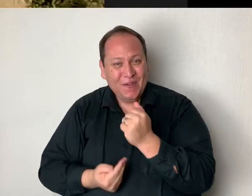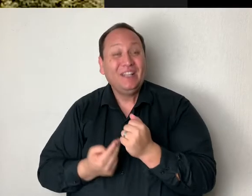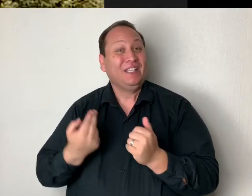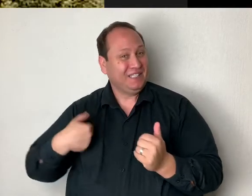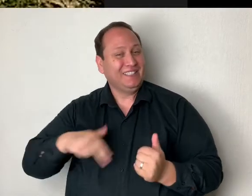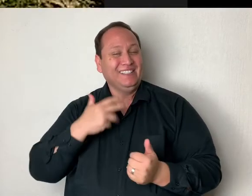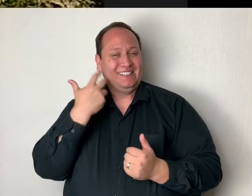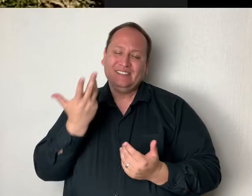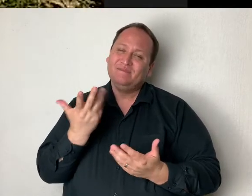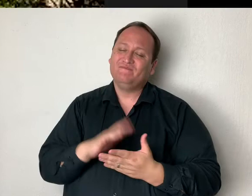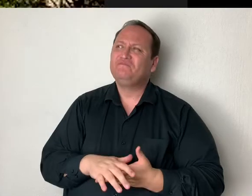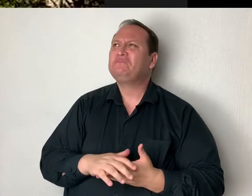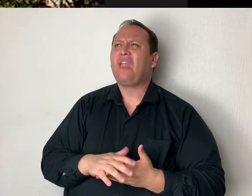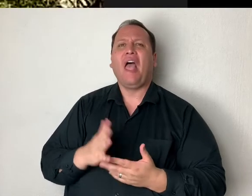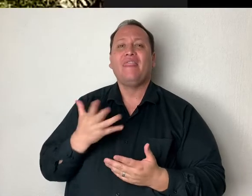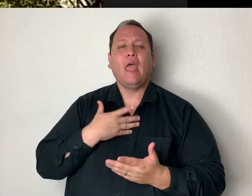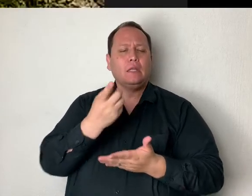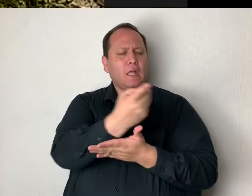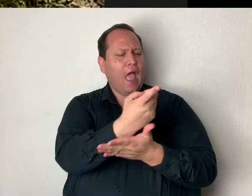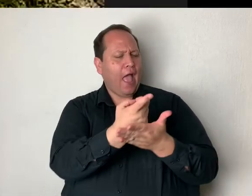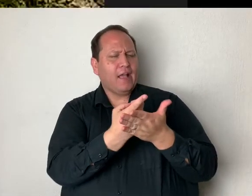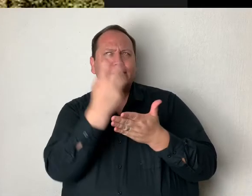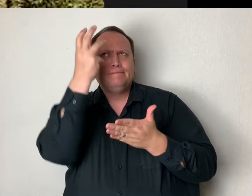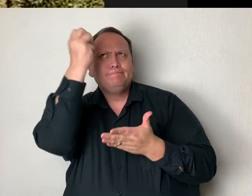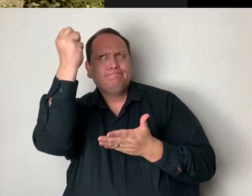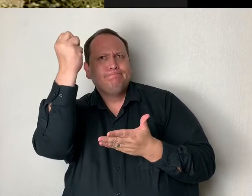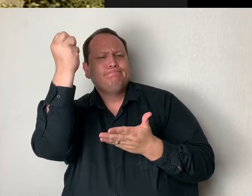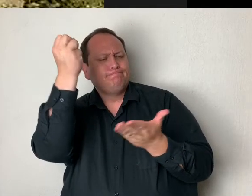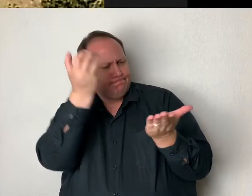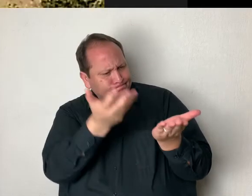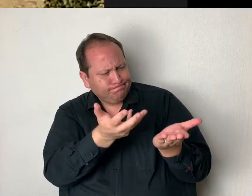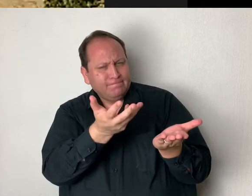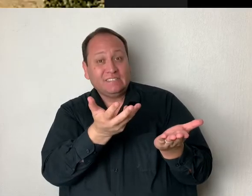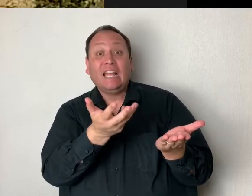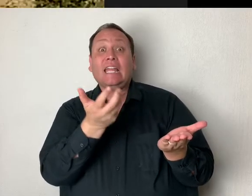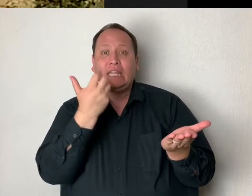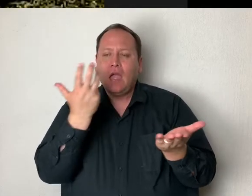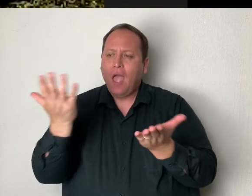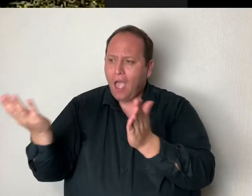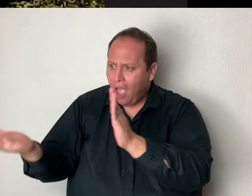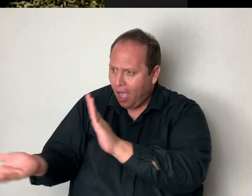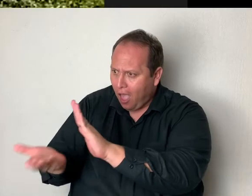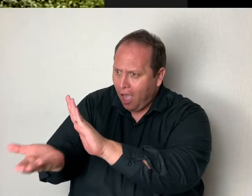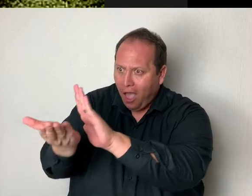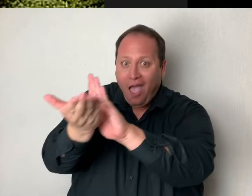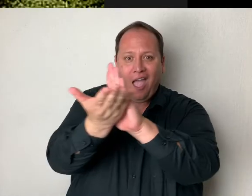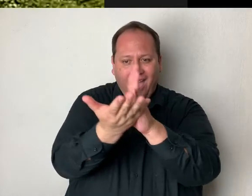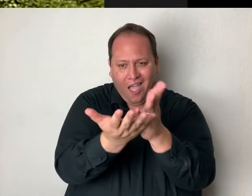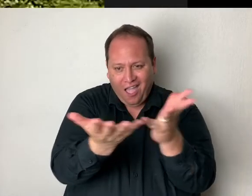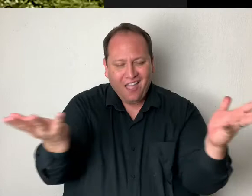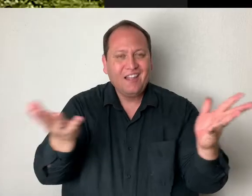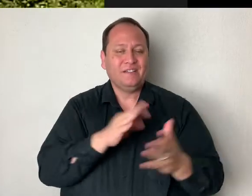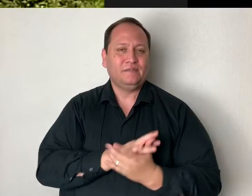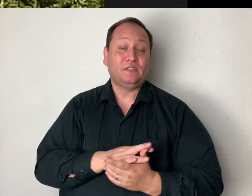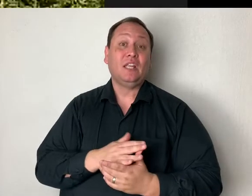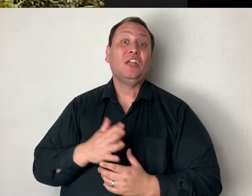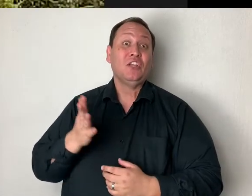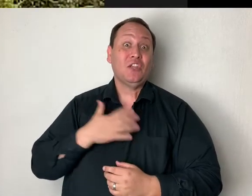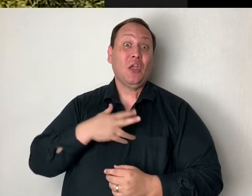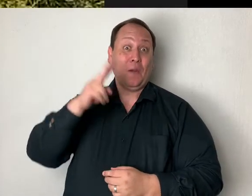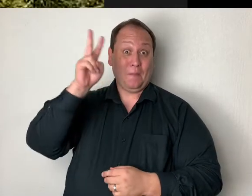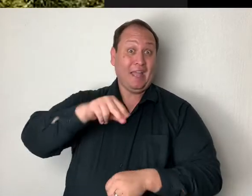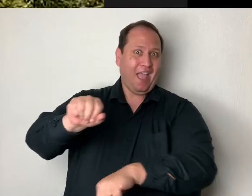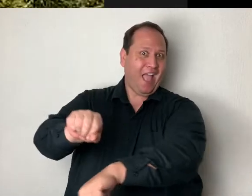un diseño conceptual y queremos construirlo, ¿no? Yo estoy muy emocionado porque